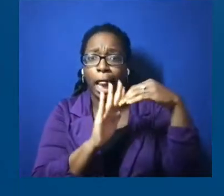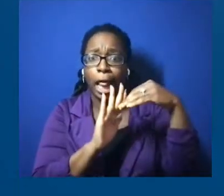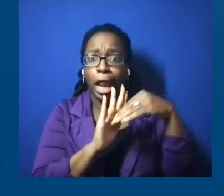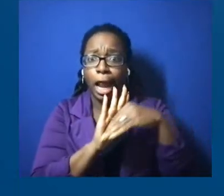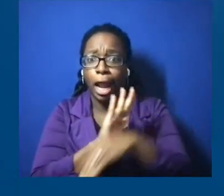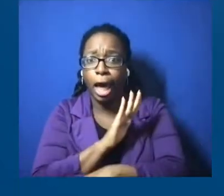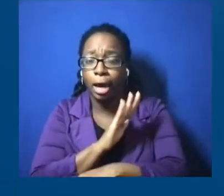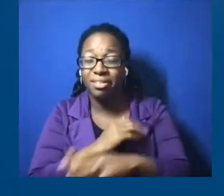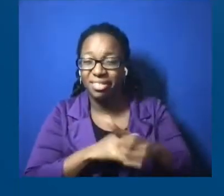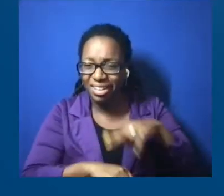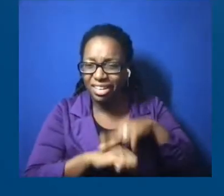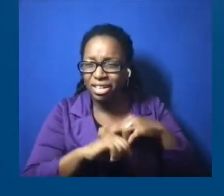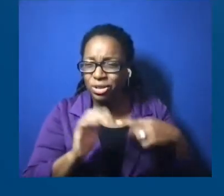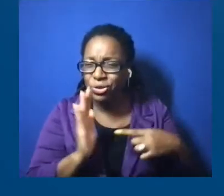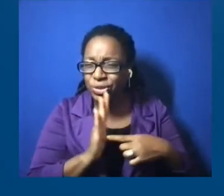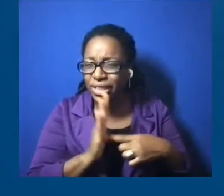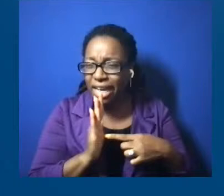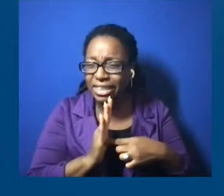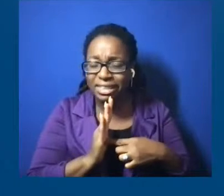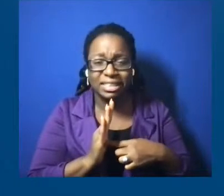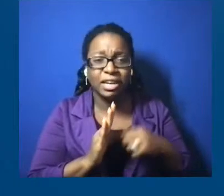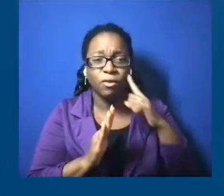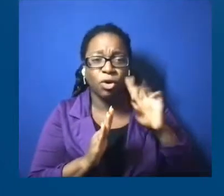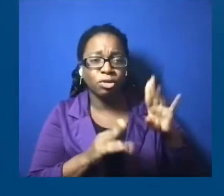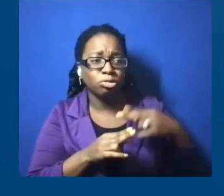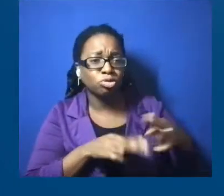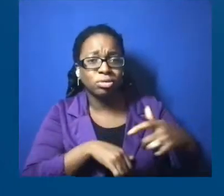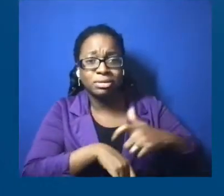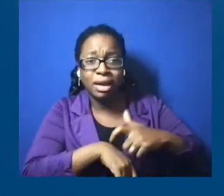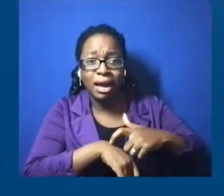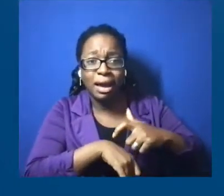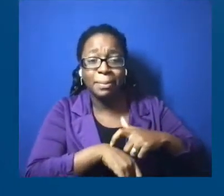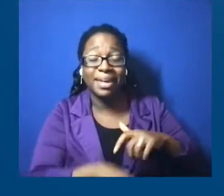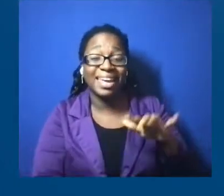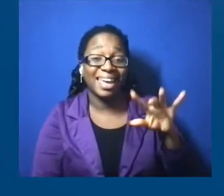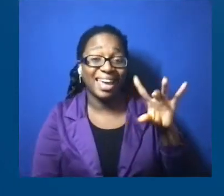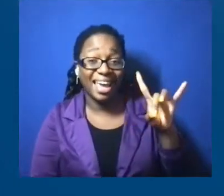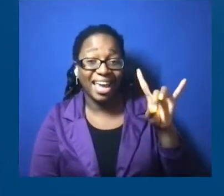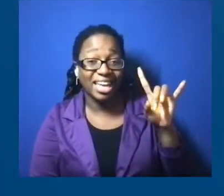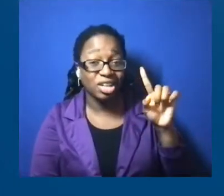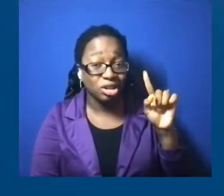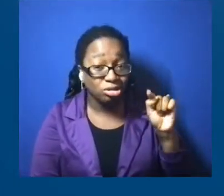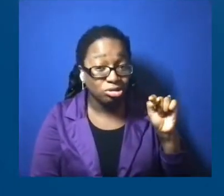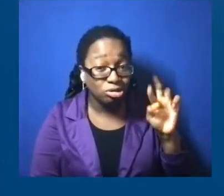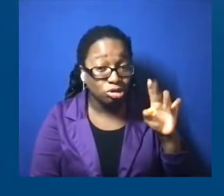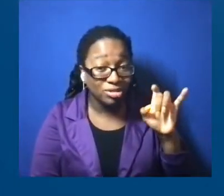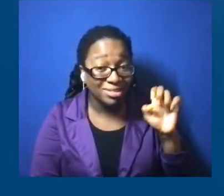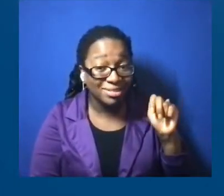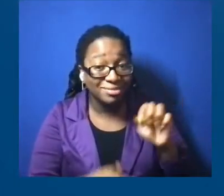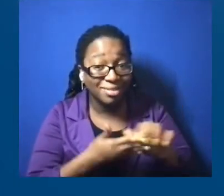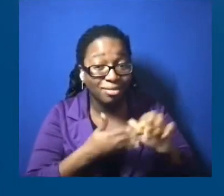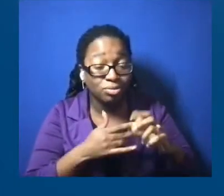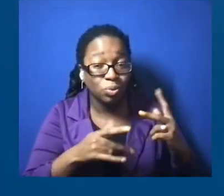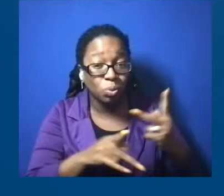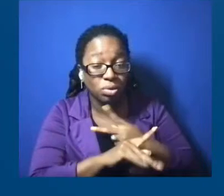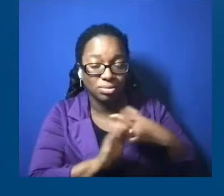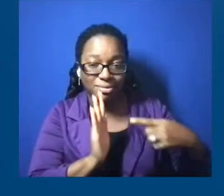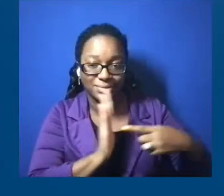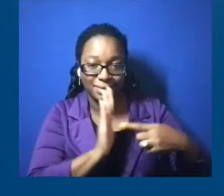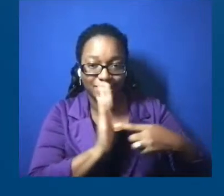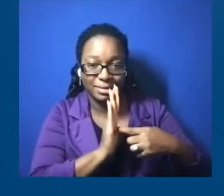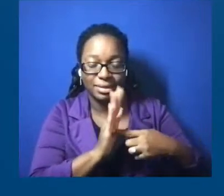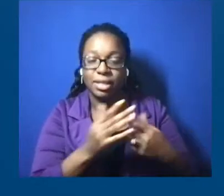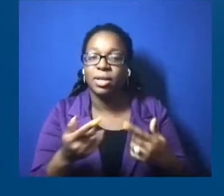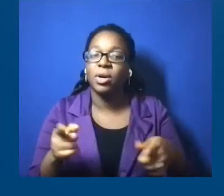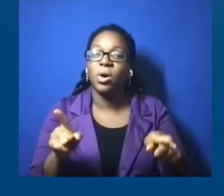debt that they increased in their short time by $8 trillion. And because of the inaction of incompetence